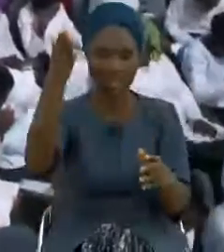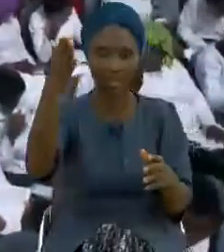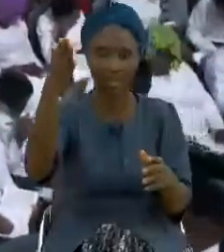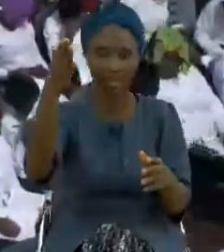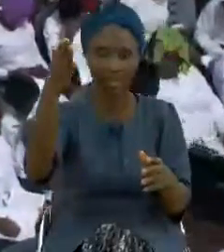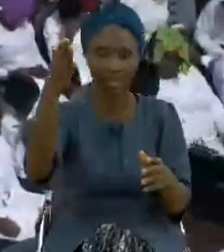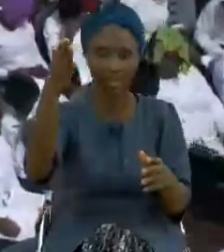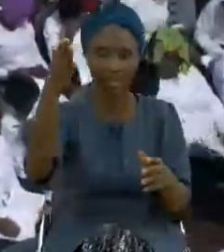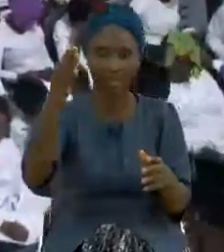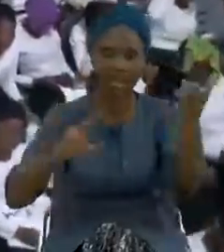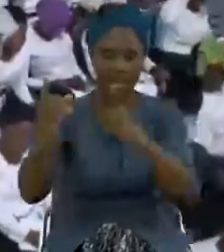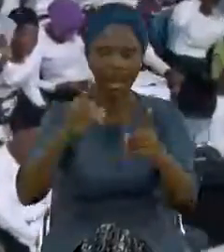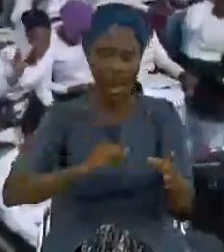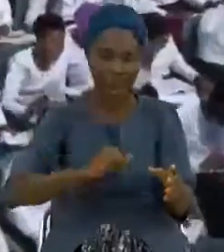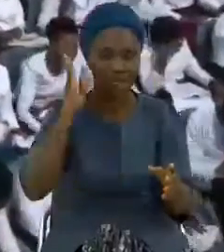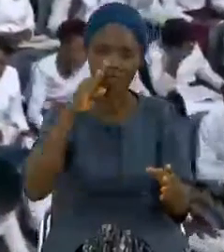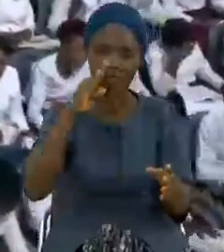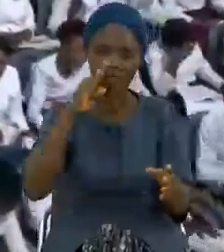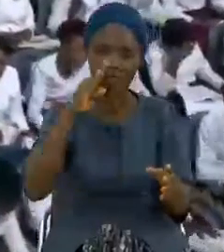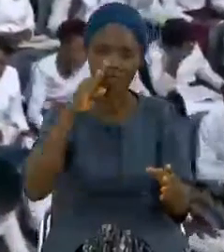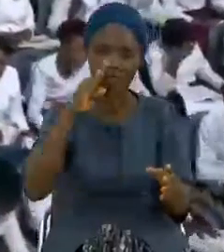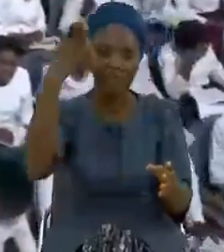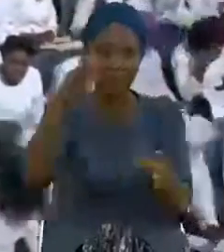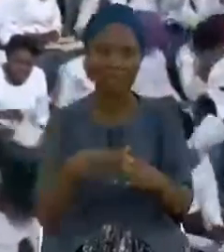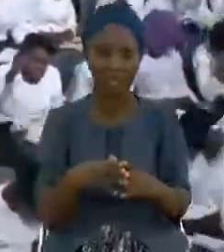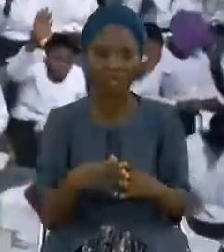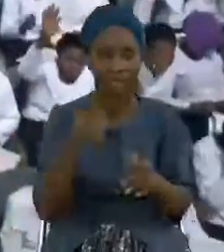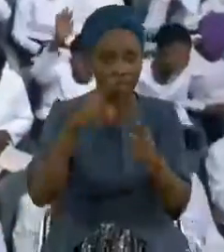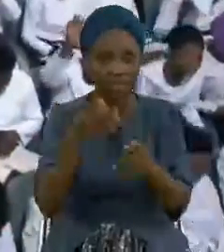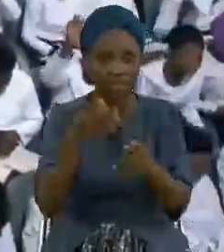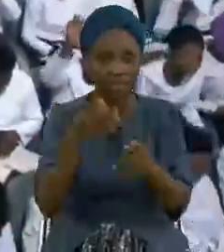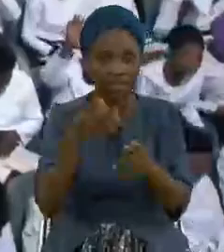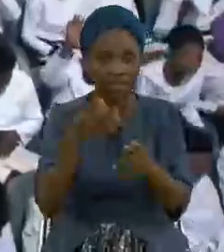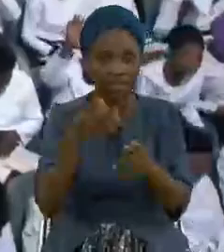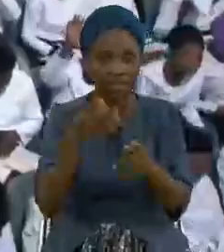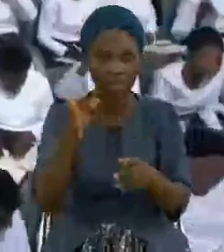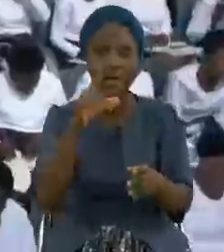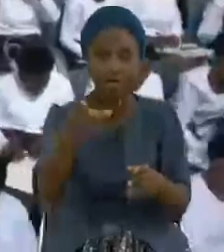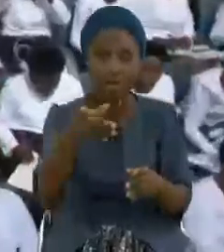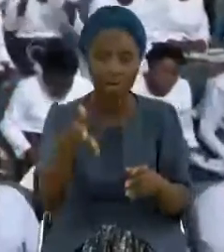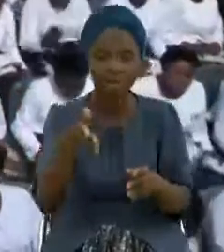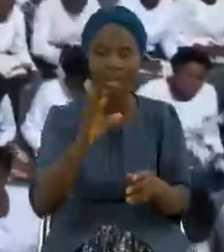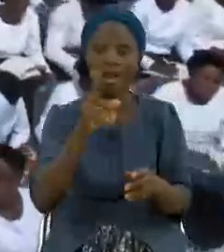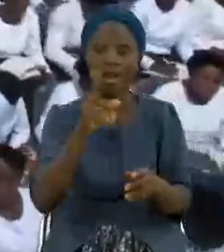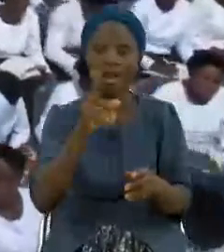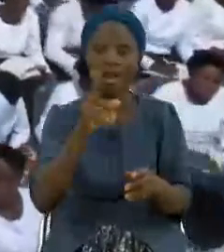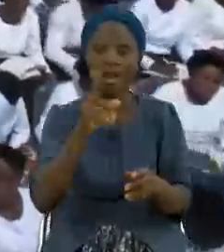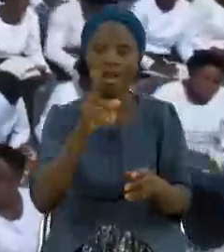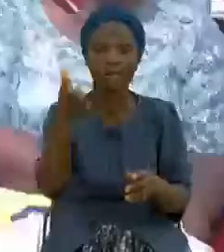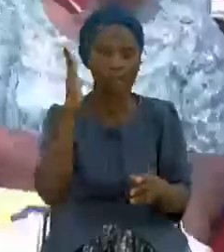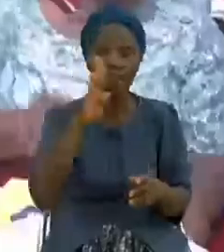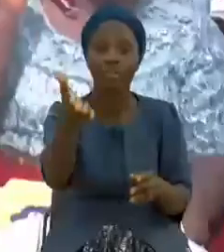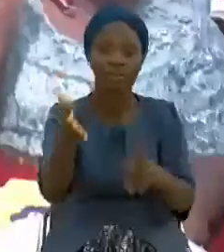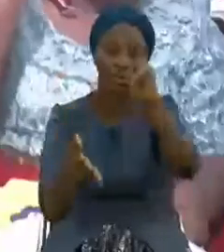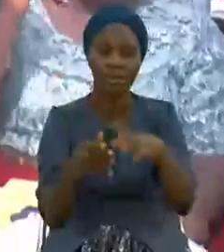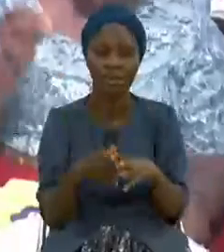Brother there, are you there? Will you be there? You will make the